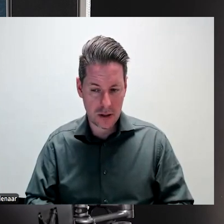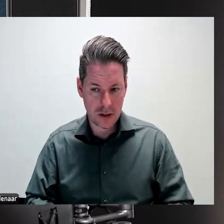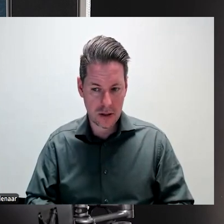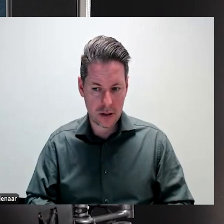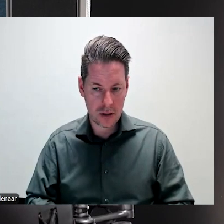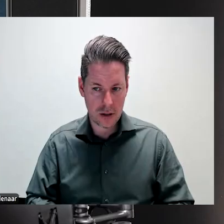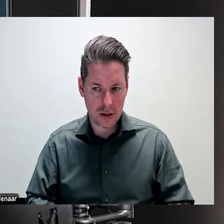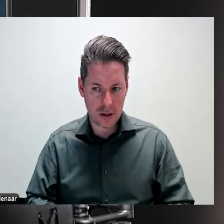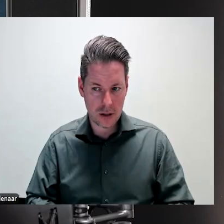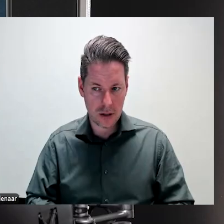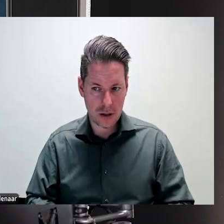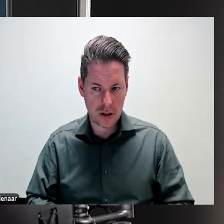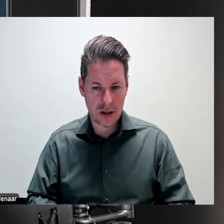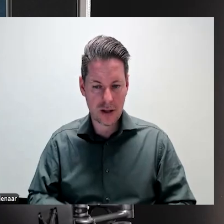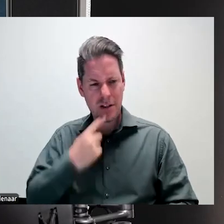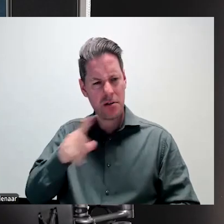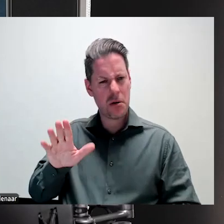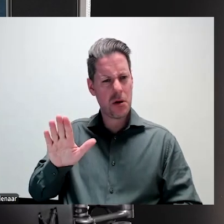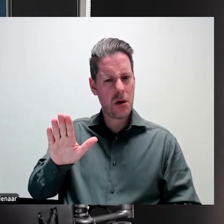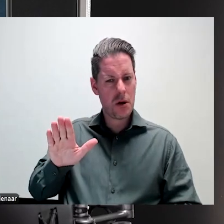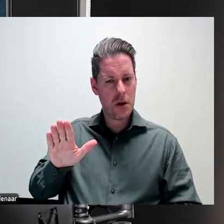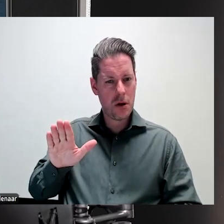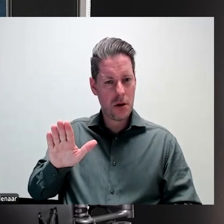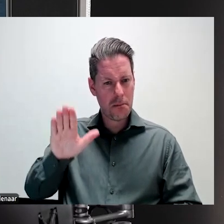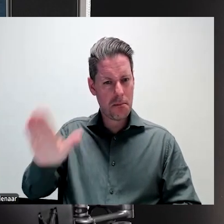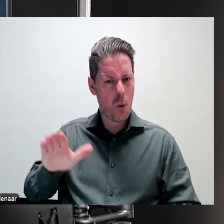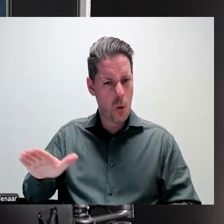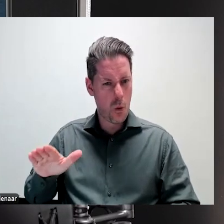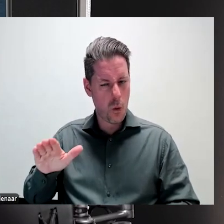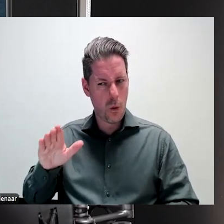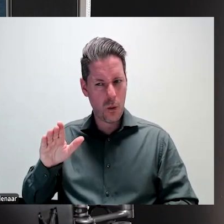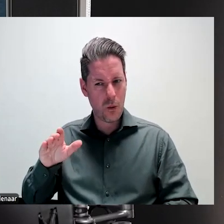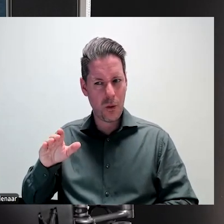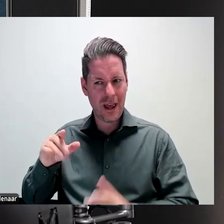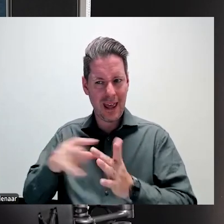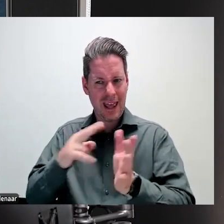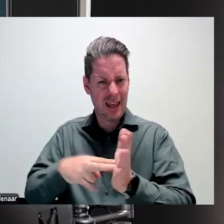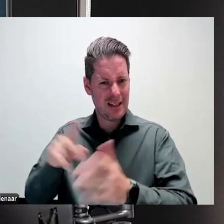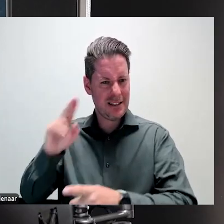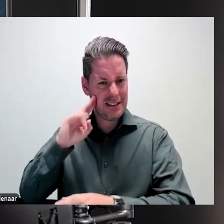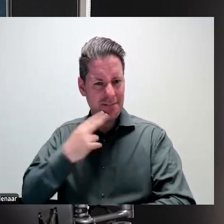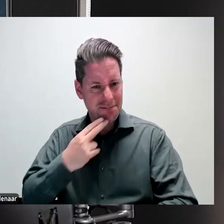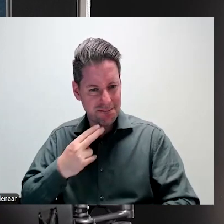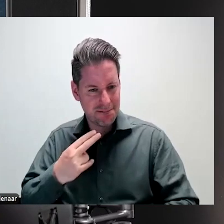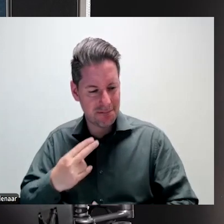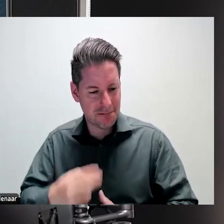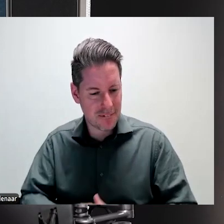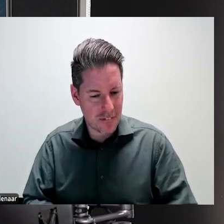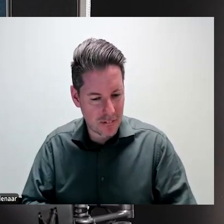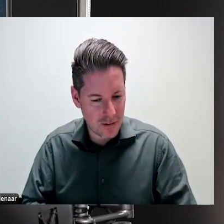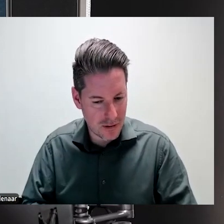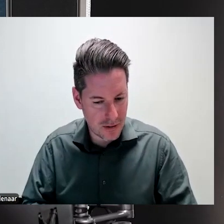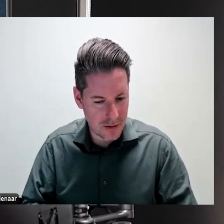course, his hearing was terrific. Mine wasn't, and I felt sorry for him because he couldn't see